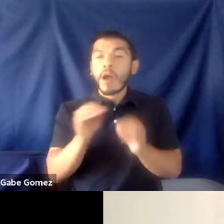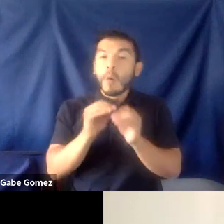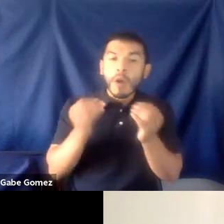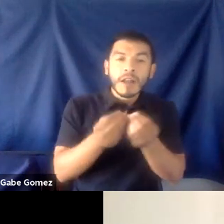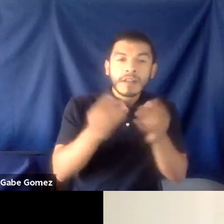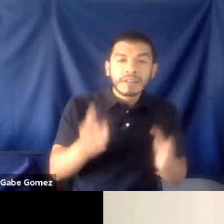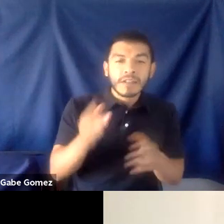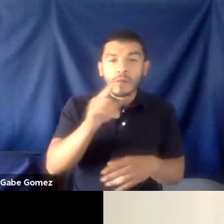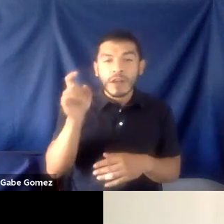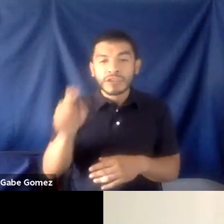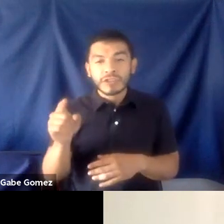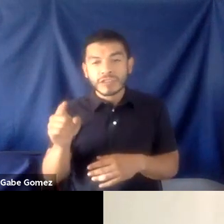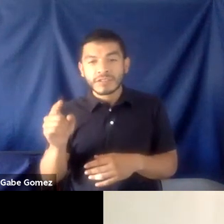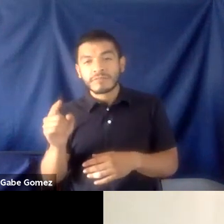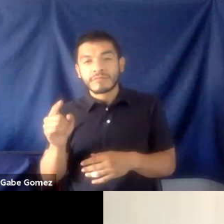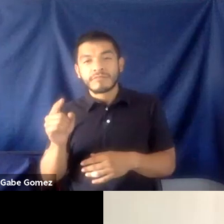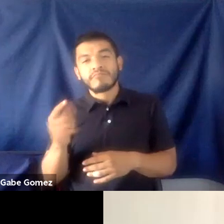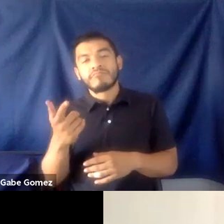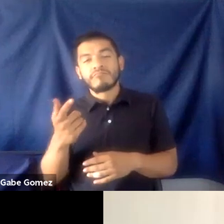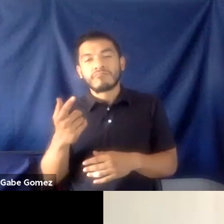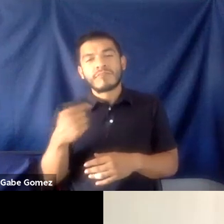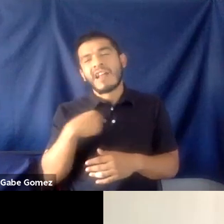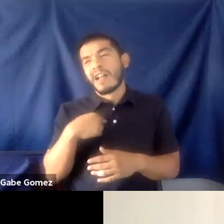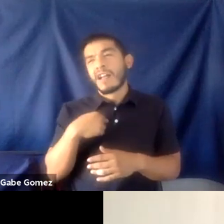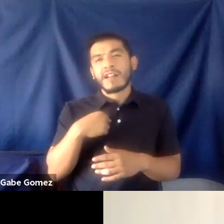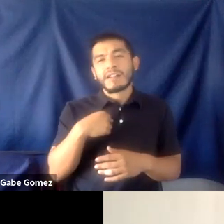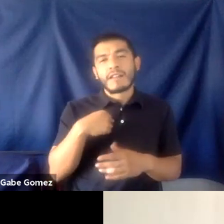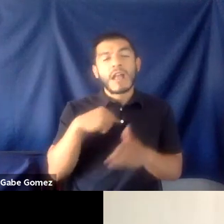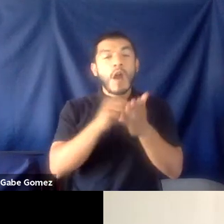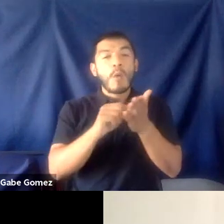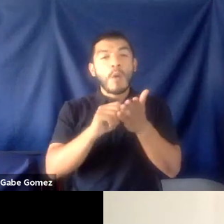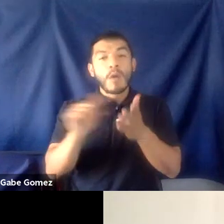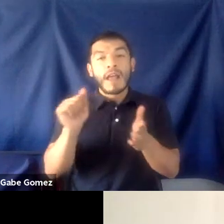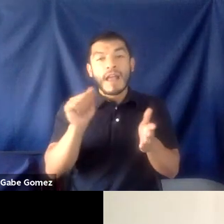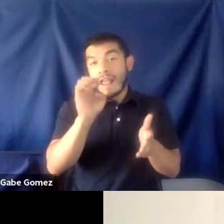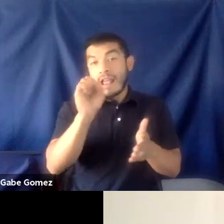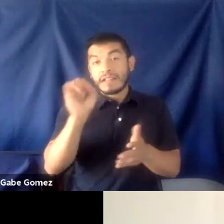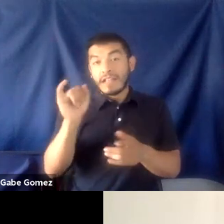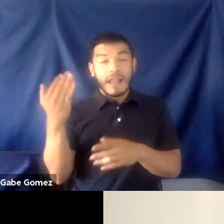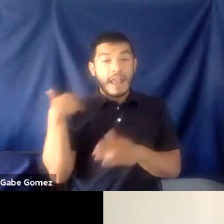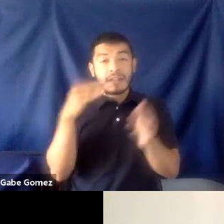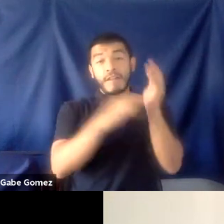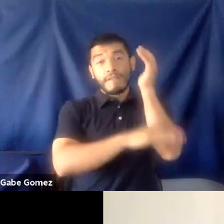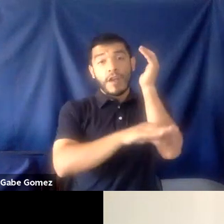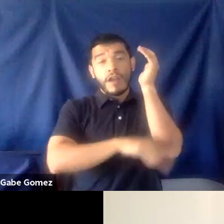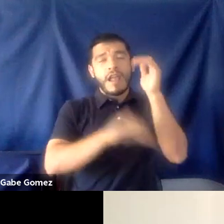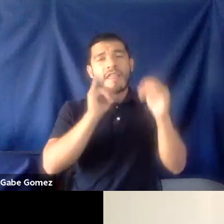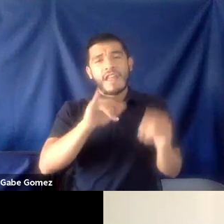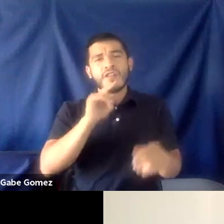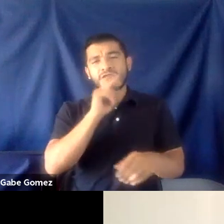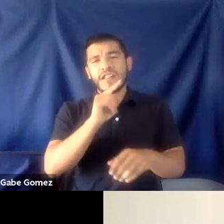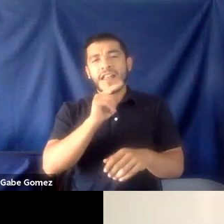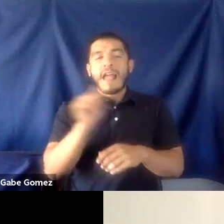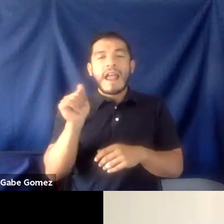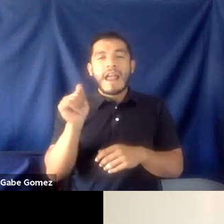organizing questions is I wrote an essay last fall that was basically a